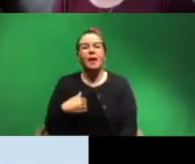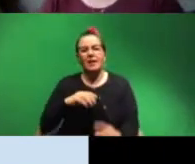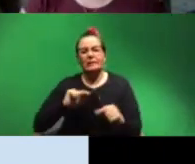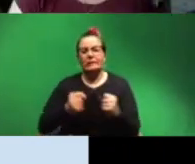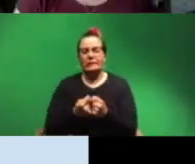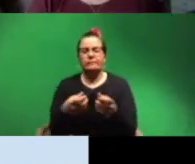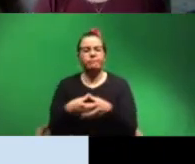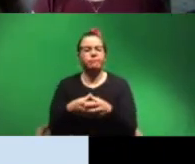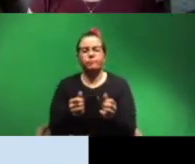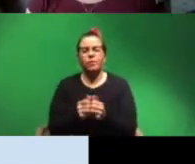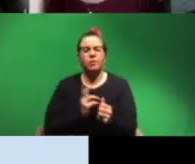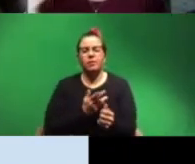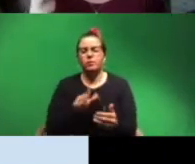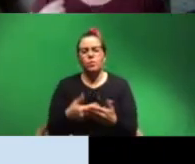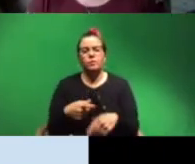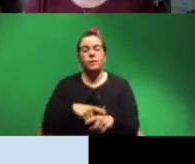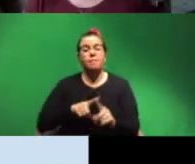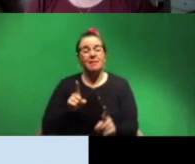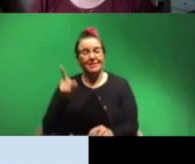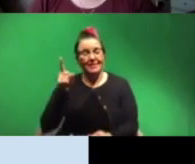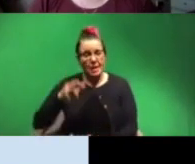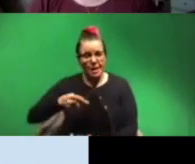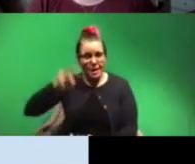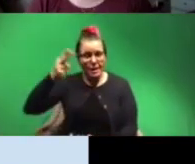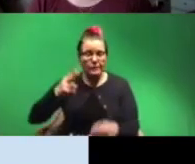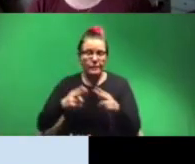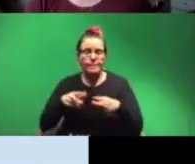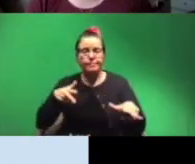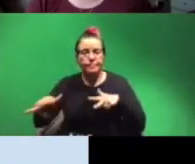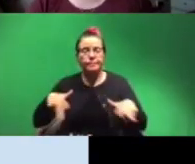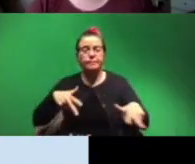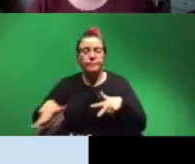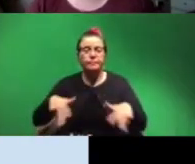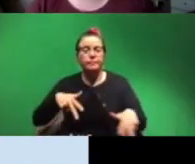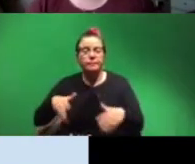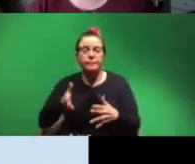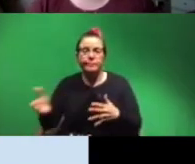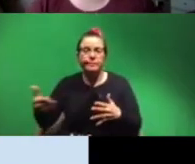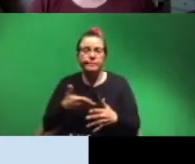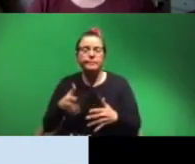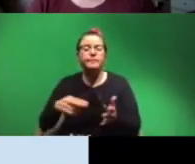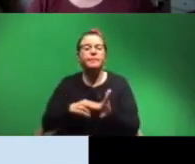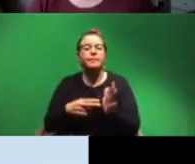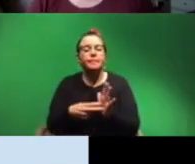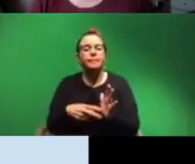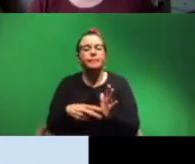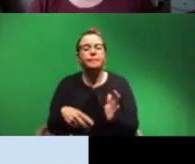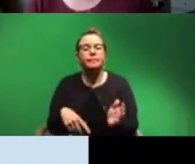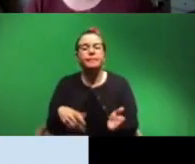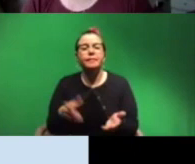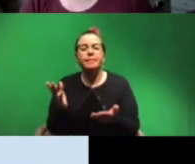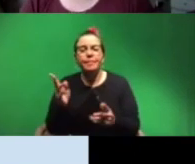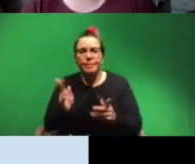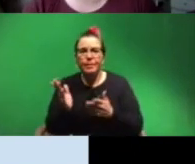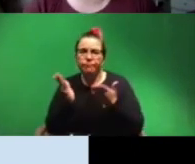whole team with us the entire time. But when we were up in those high mountains, we were hiking and trekking, and that meant that we needed horses to carry